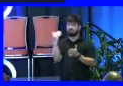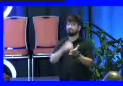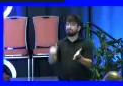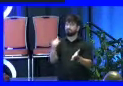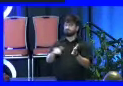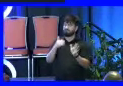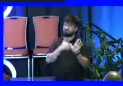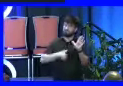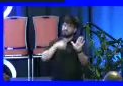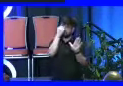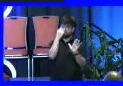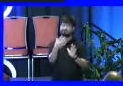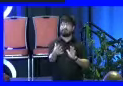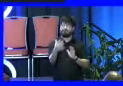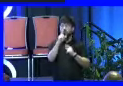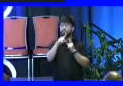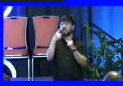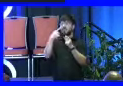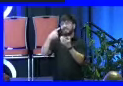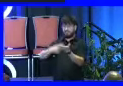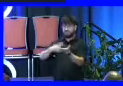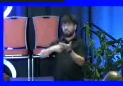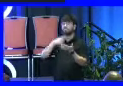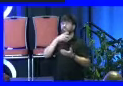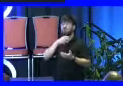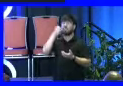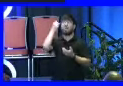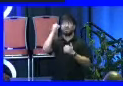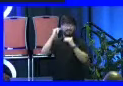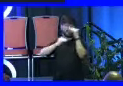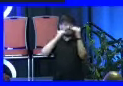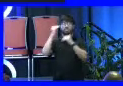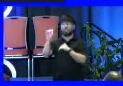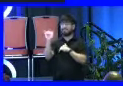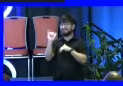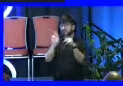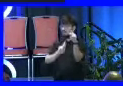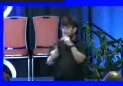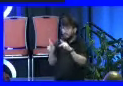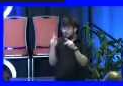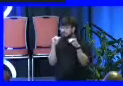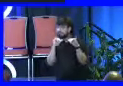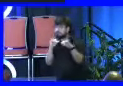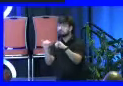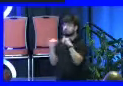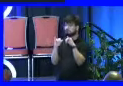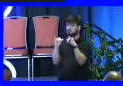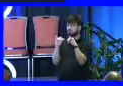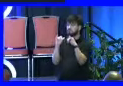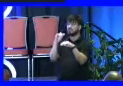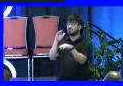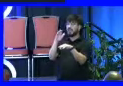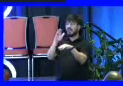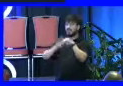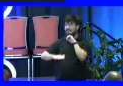that it's when we're talking older adults, we're not always talking the same people that in healthcare are older